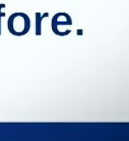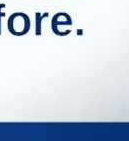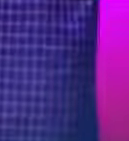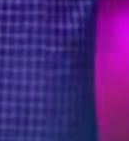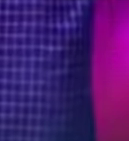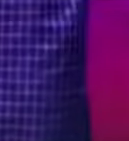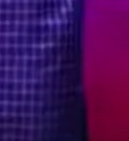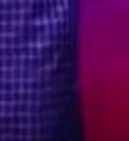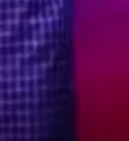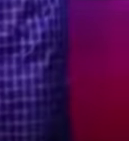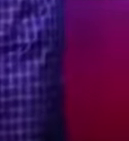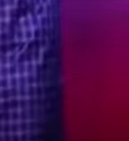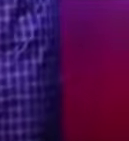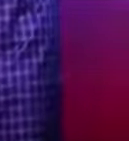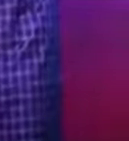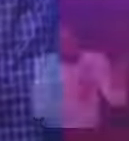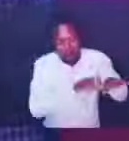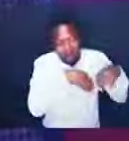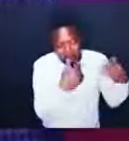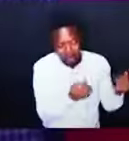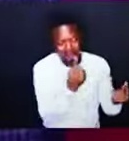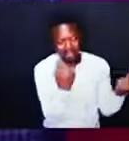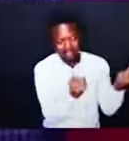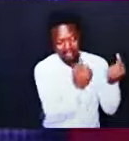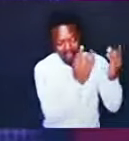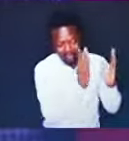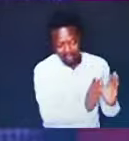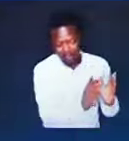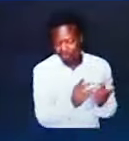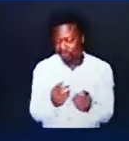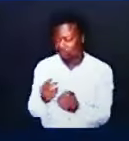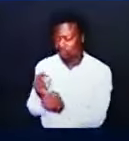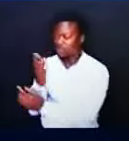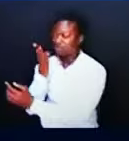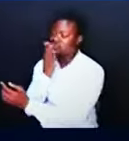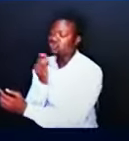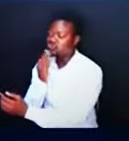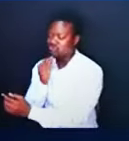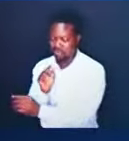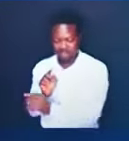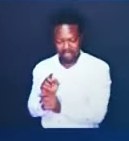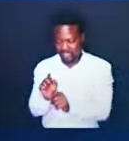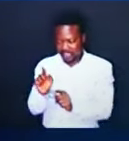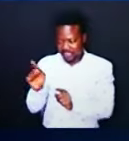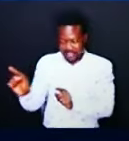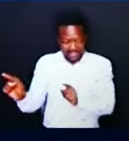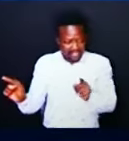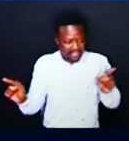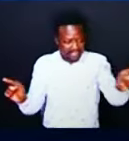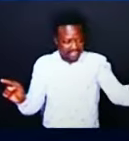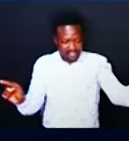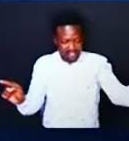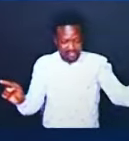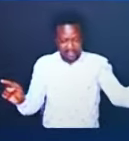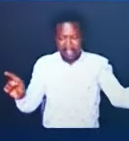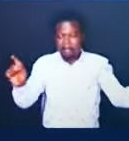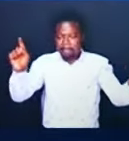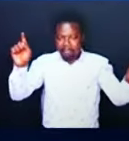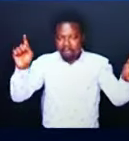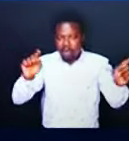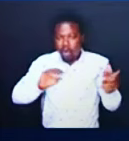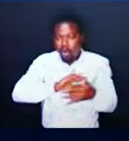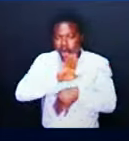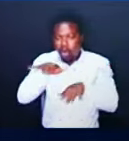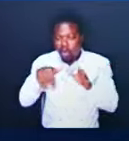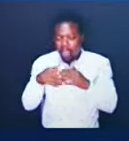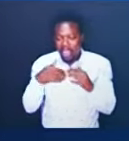should have equal rights and privileges with Jews in the kingdom of God. This one is new. Se o ka se